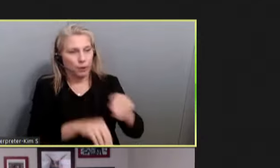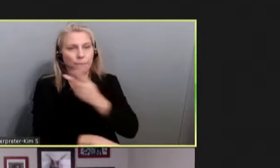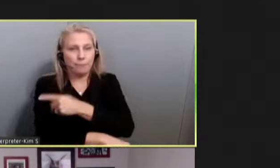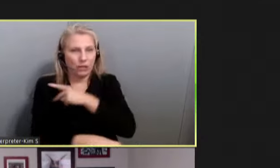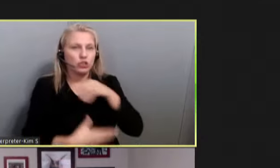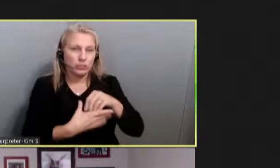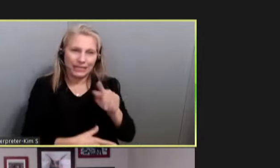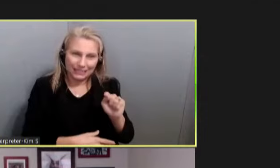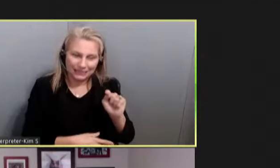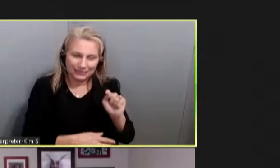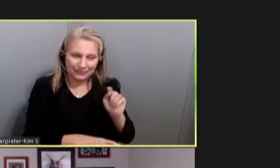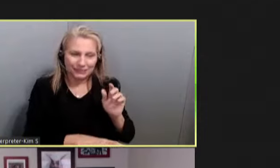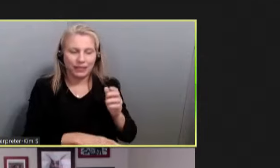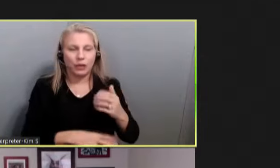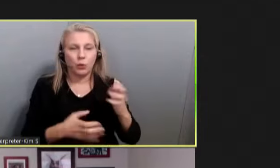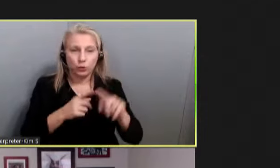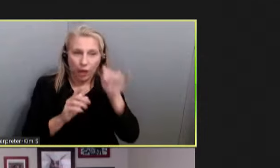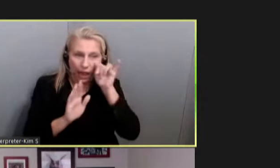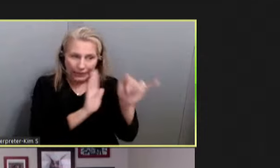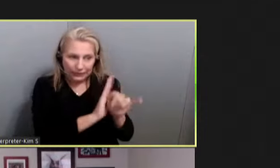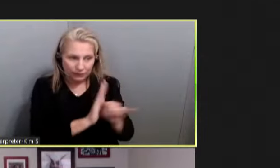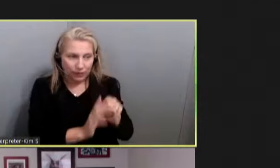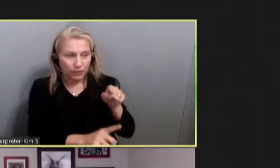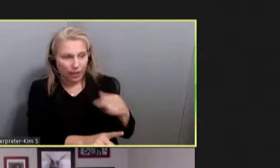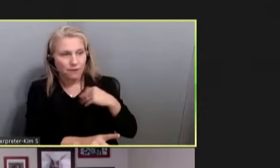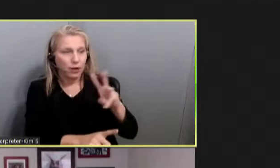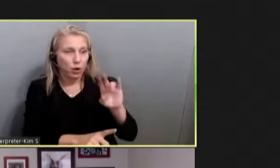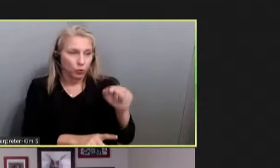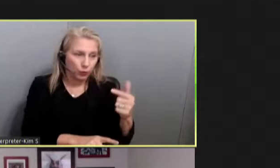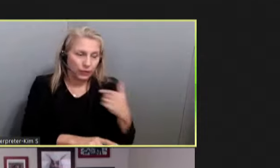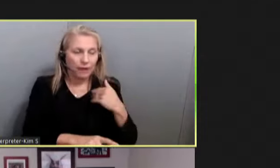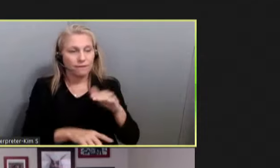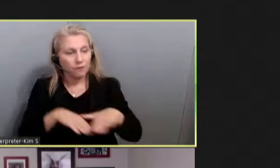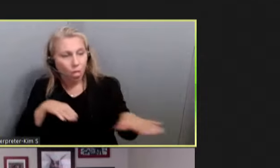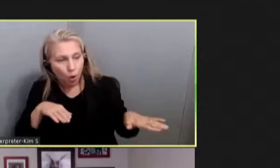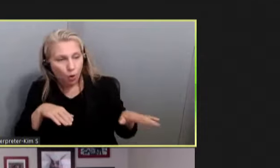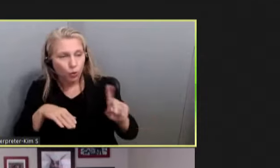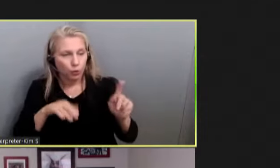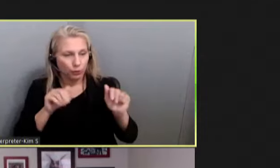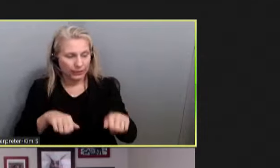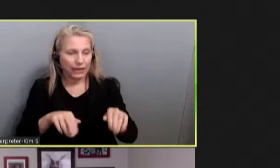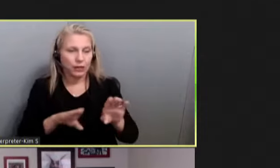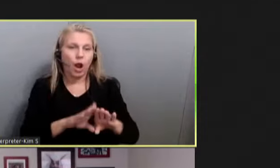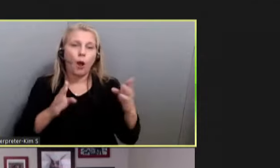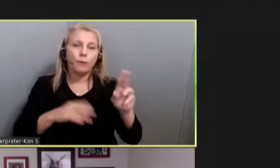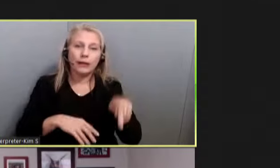them. We want to identify, do they have a wing, do they have a floor, where we could